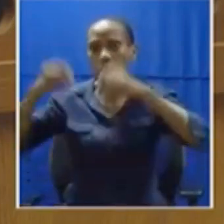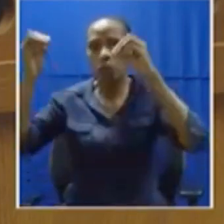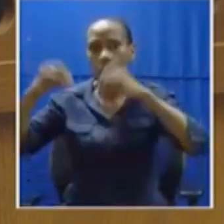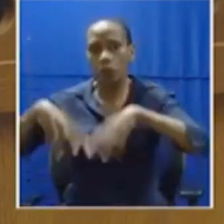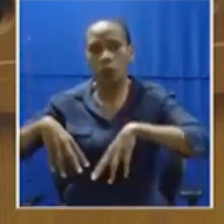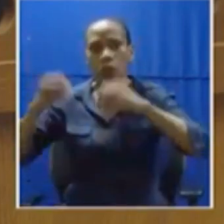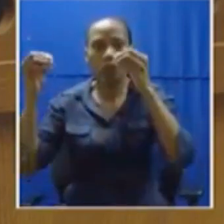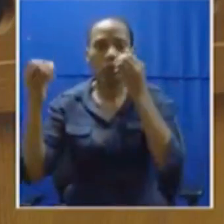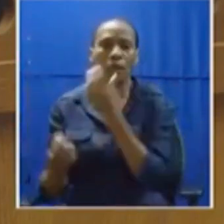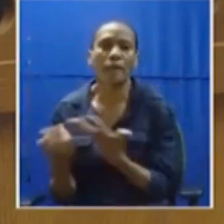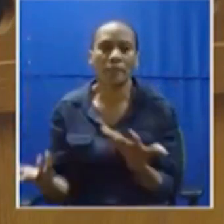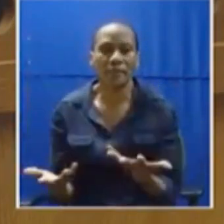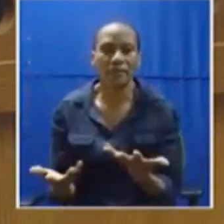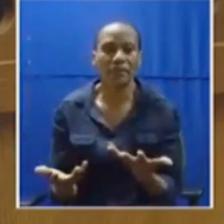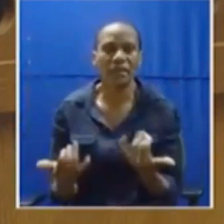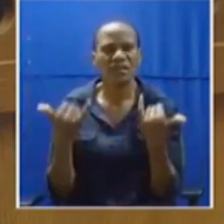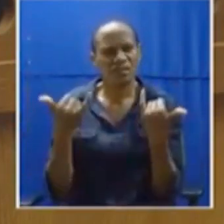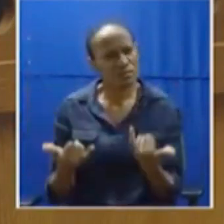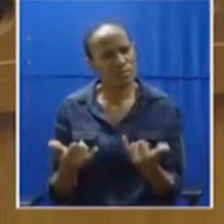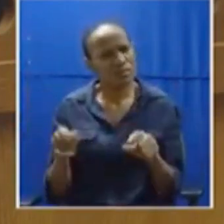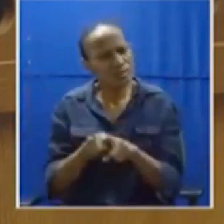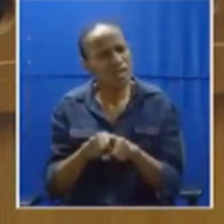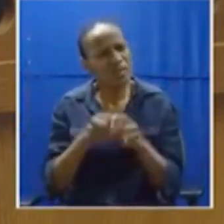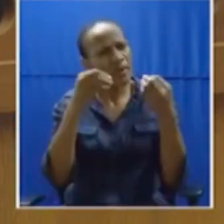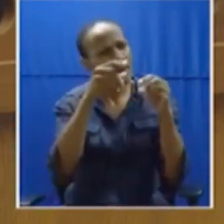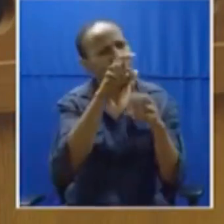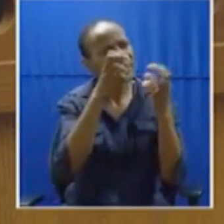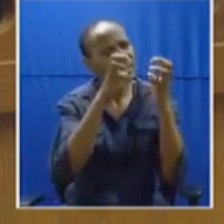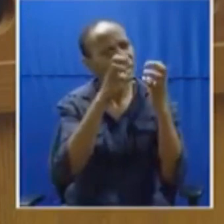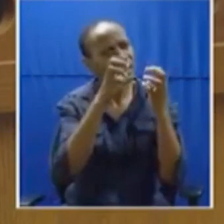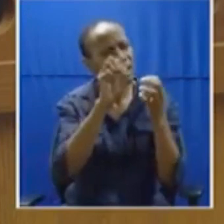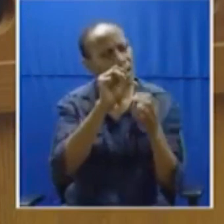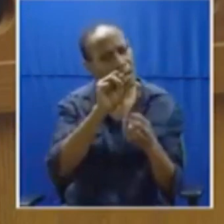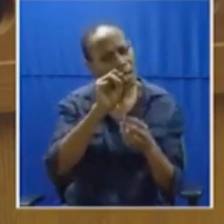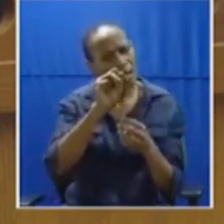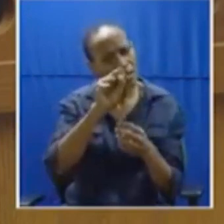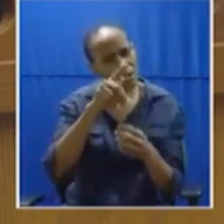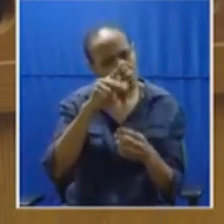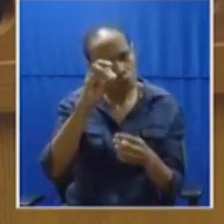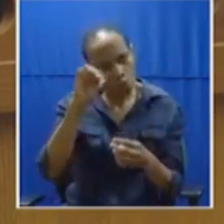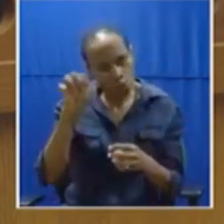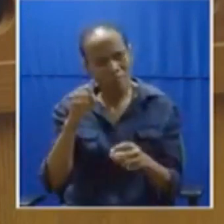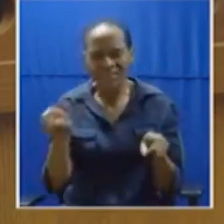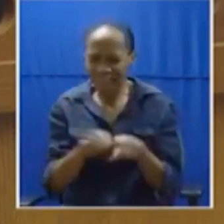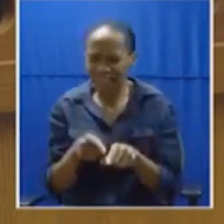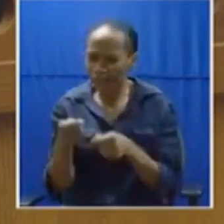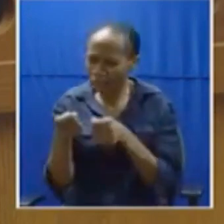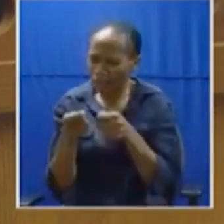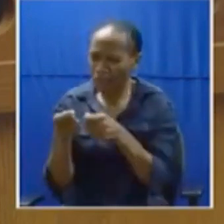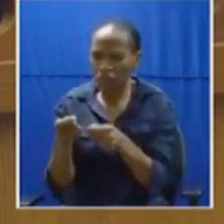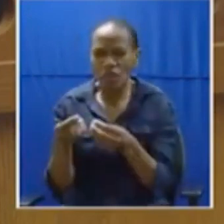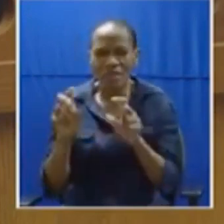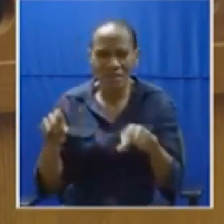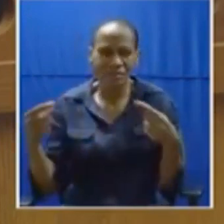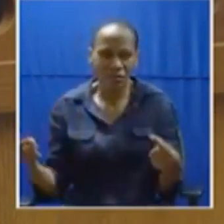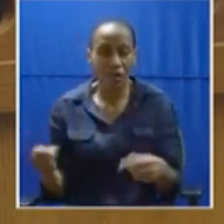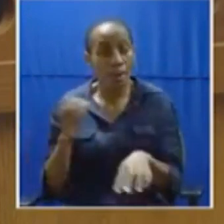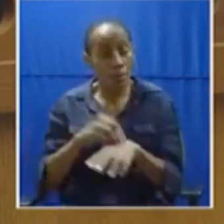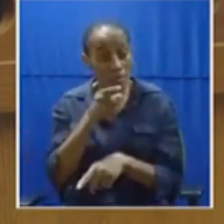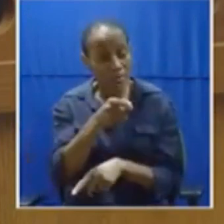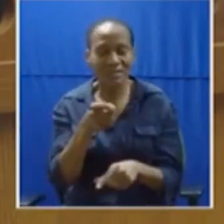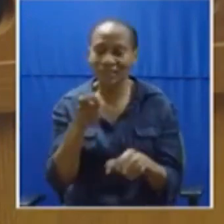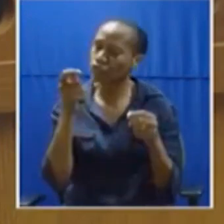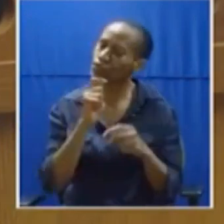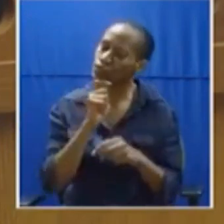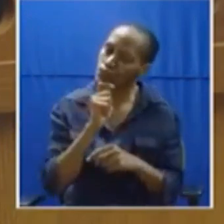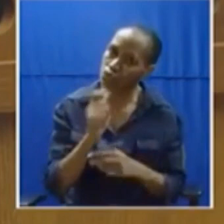a monopoly stranglehold over our country and its economy. We need to call this crisis what it is. This is no